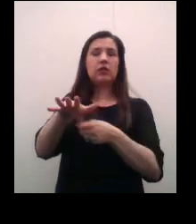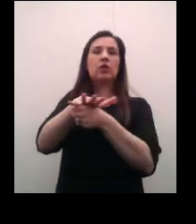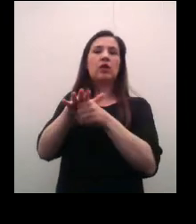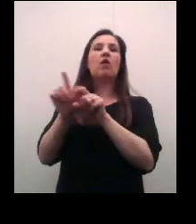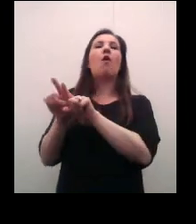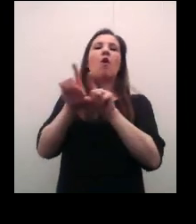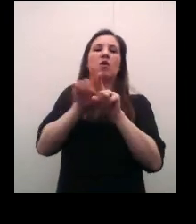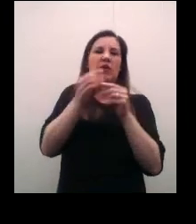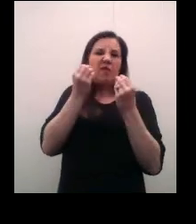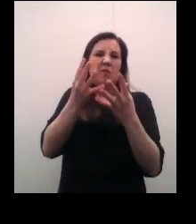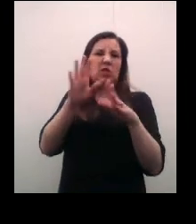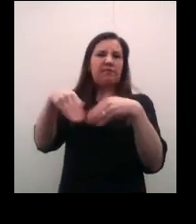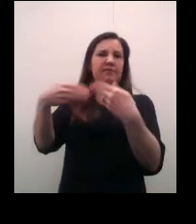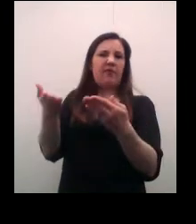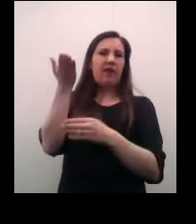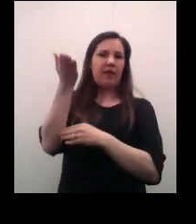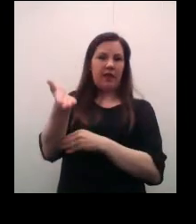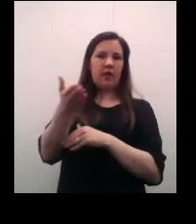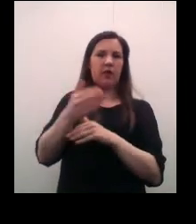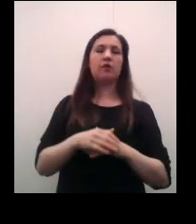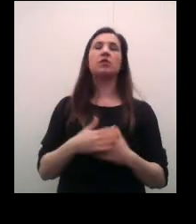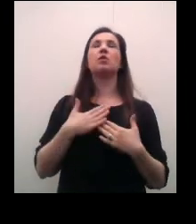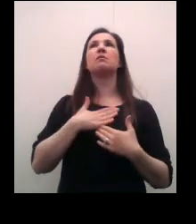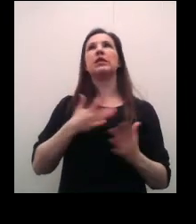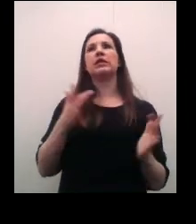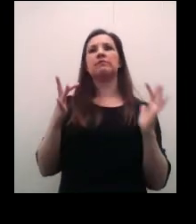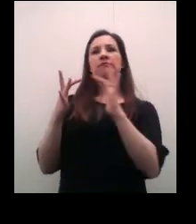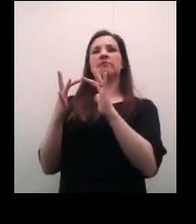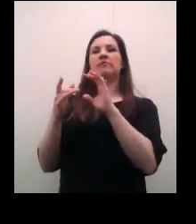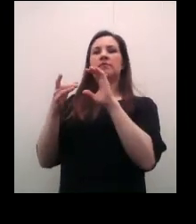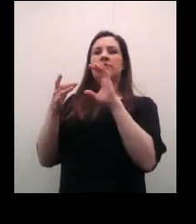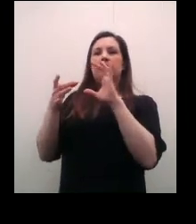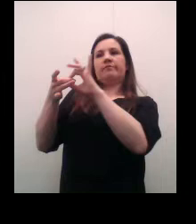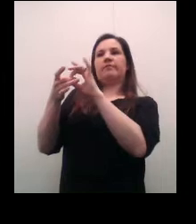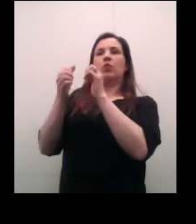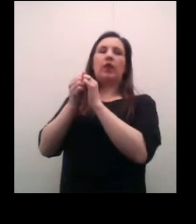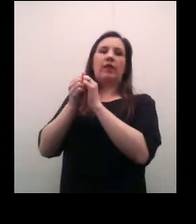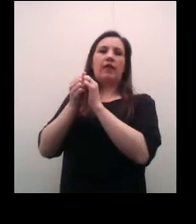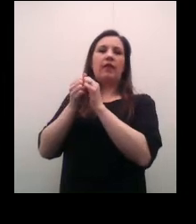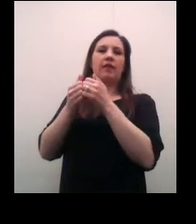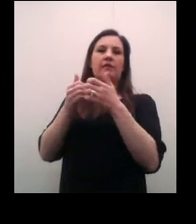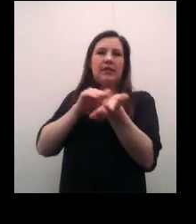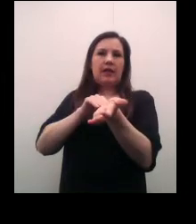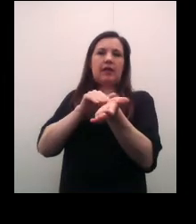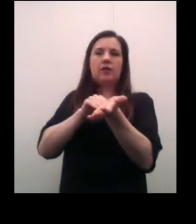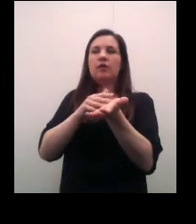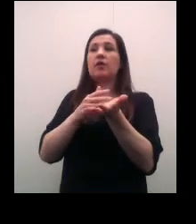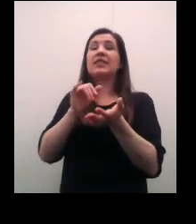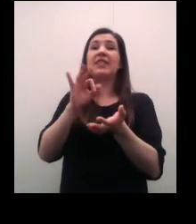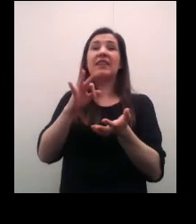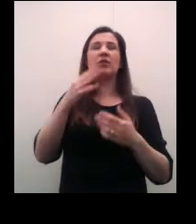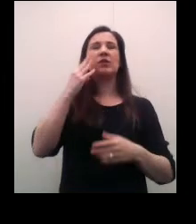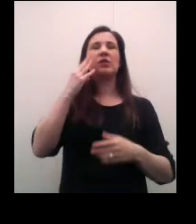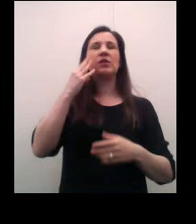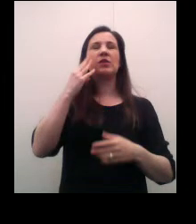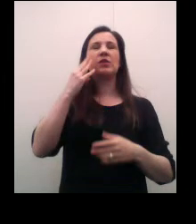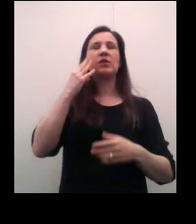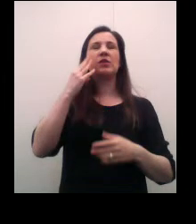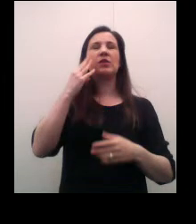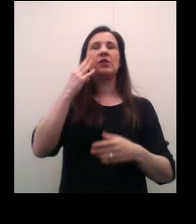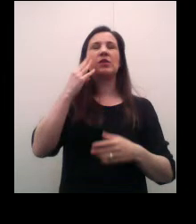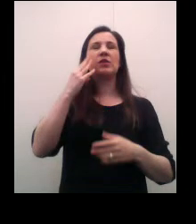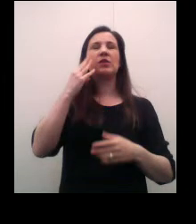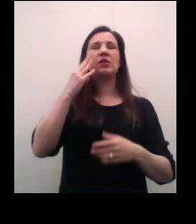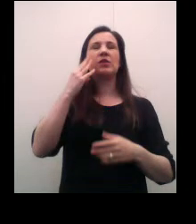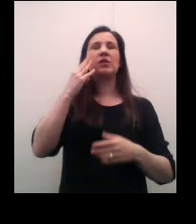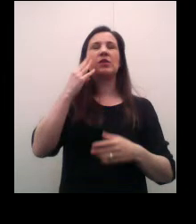have that information. So please get connected to a primary care provider, because if you do have symptoms, you really need to discuss this with your